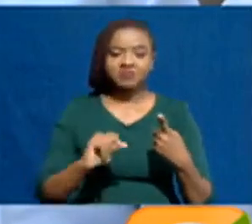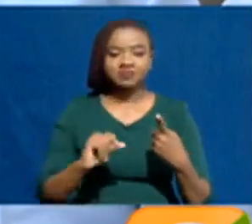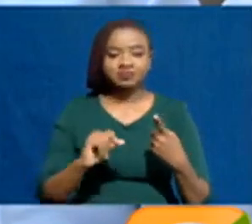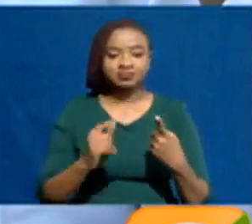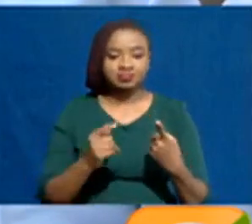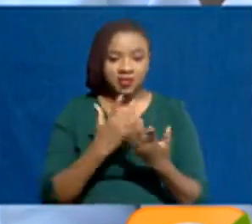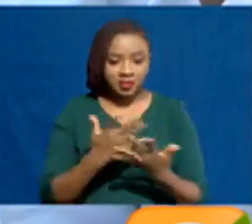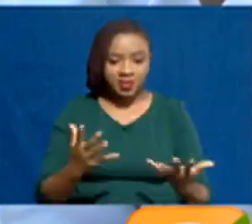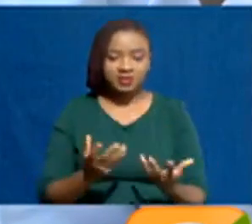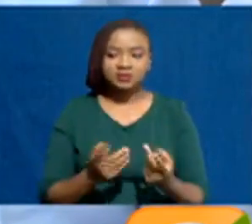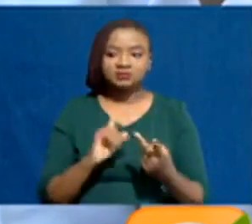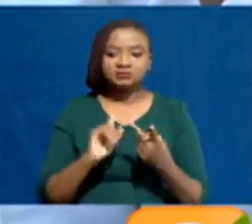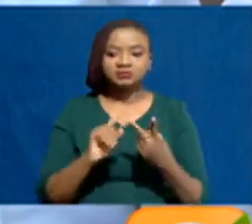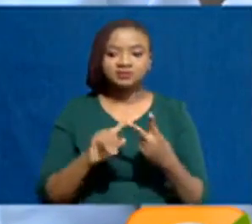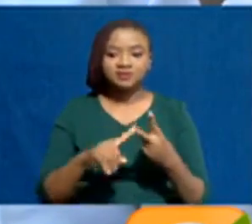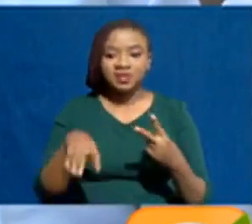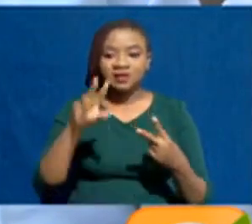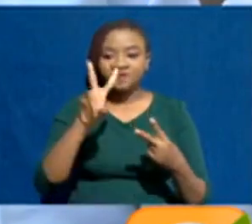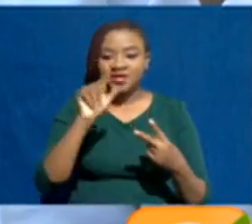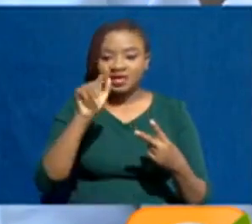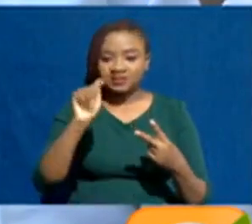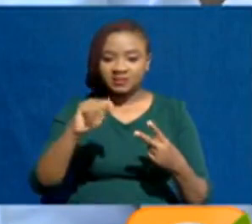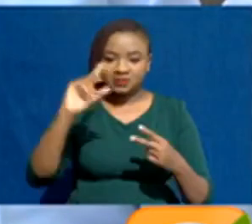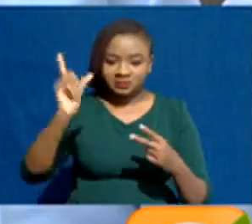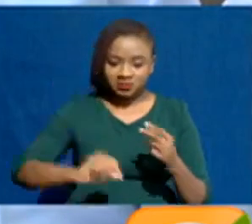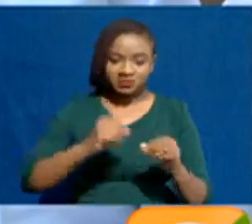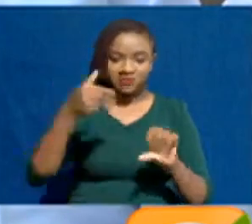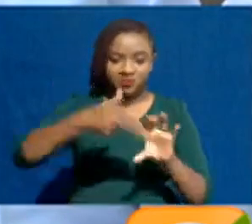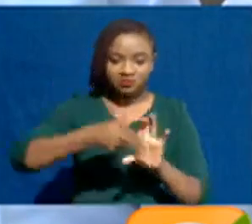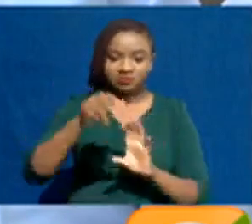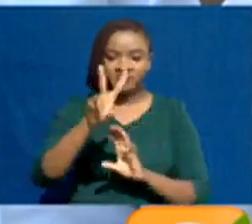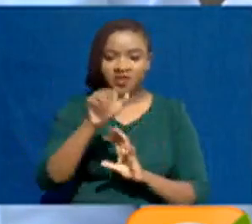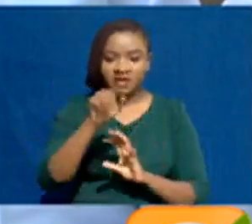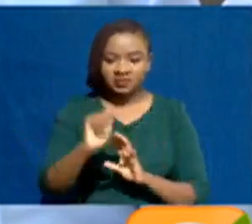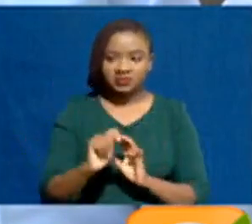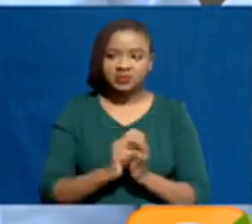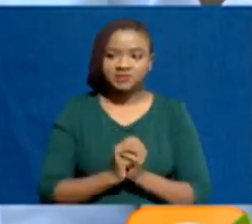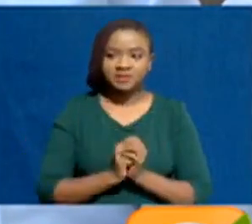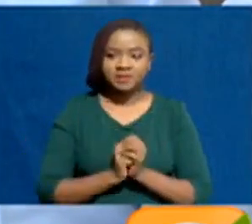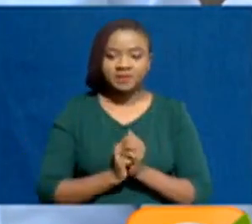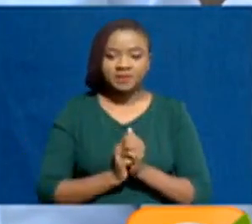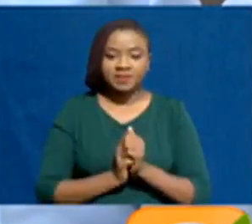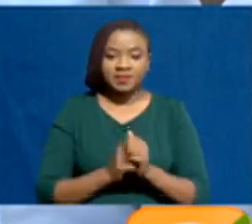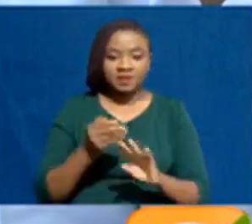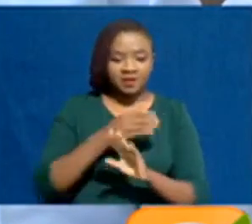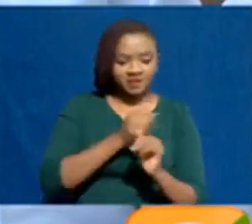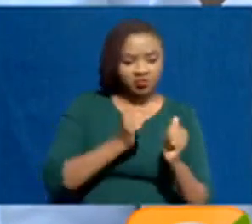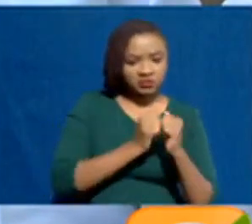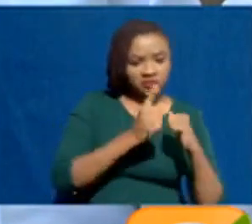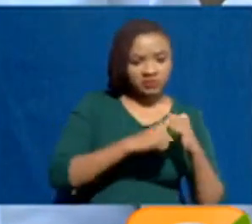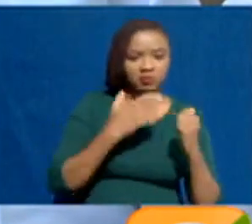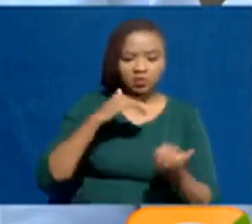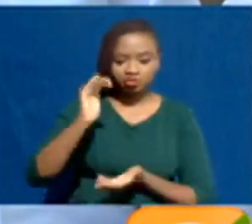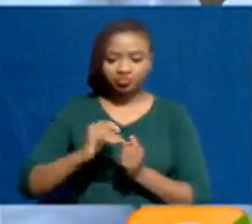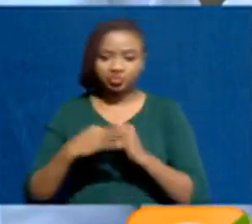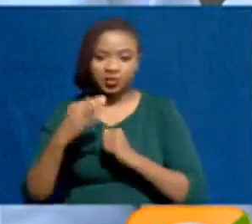justice. Reduction of VAT on petroleum products by 50%, that is from 16 to 8%. Scrapping